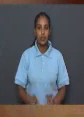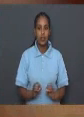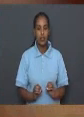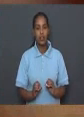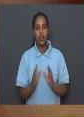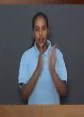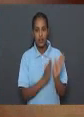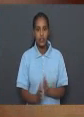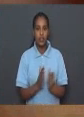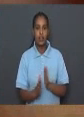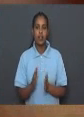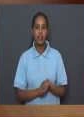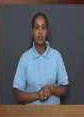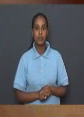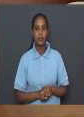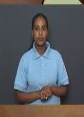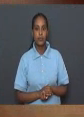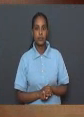Students, let's get ready.